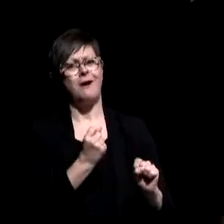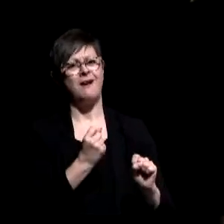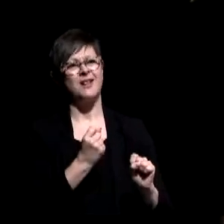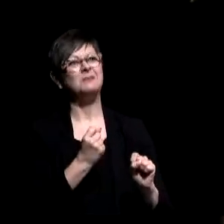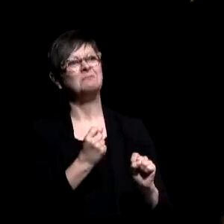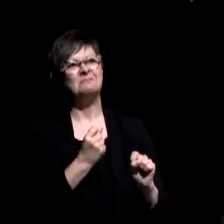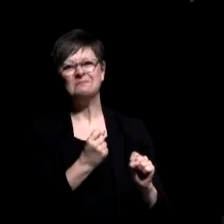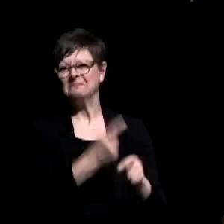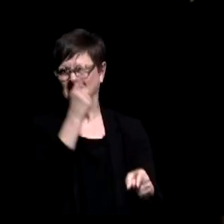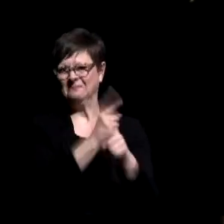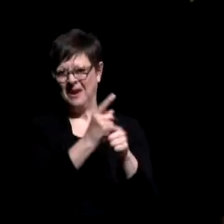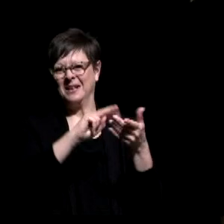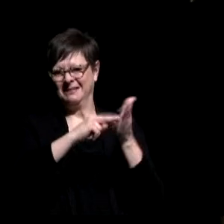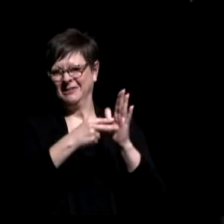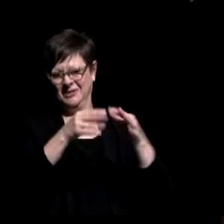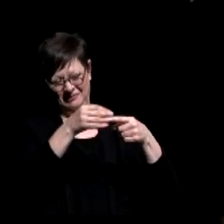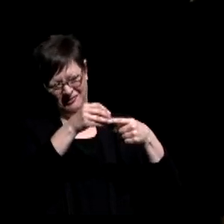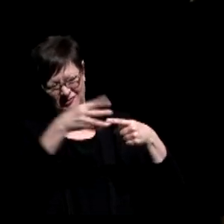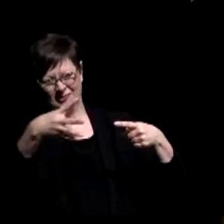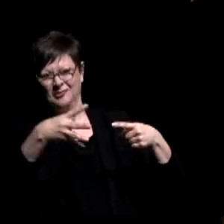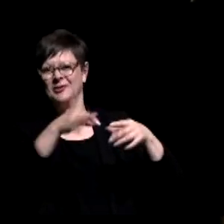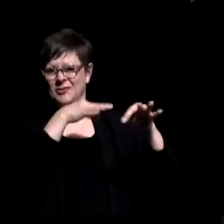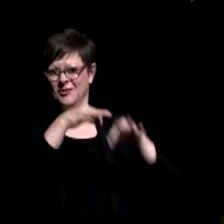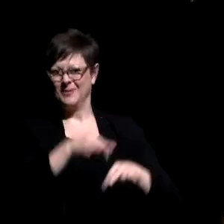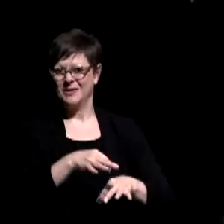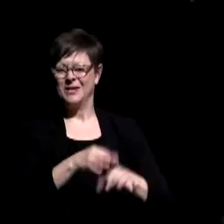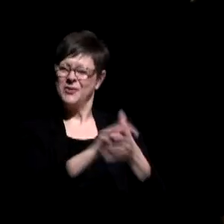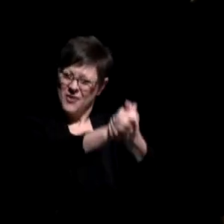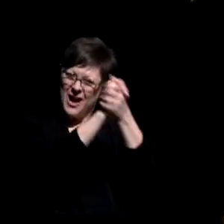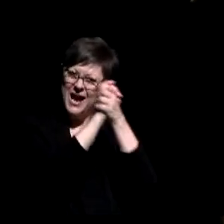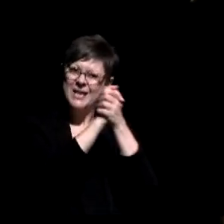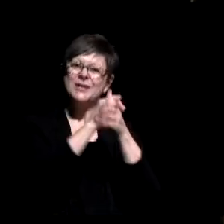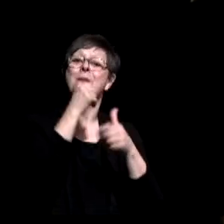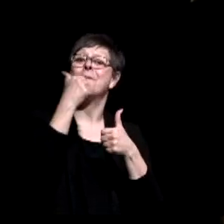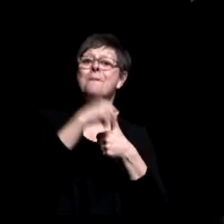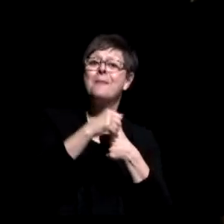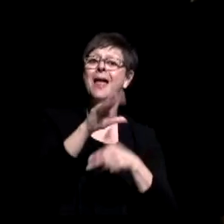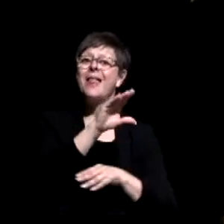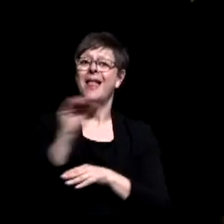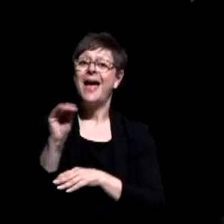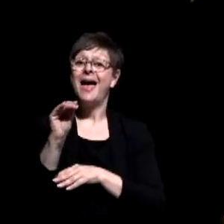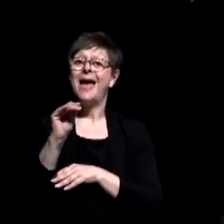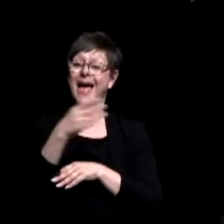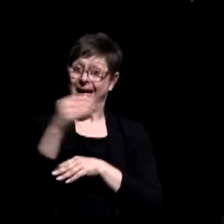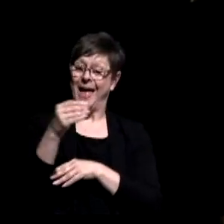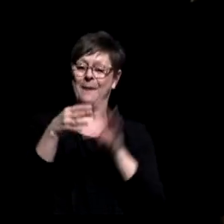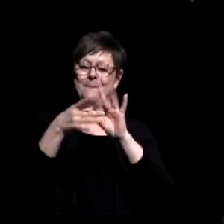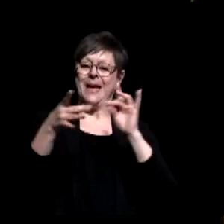right. Congratulations to the Mail and Messenger Services team.